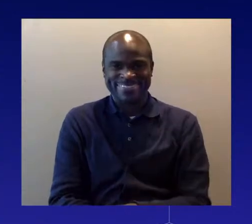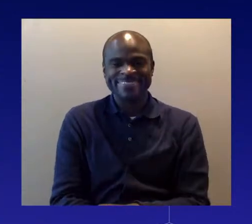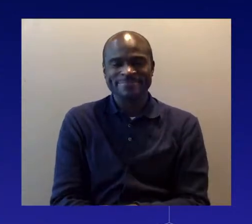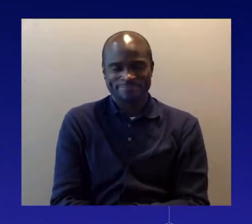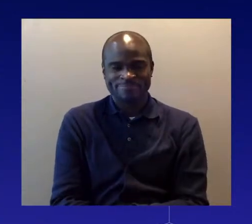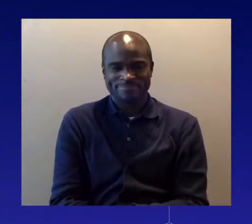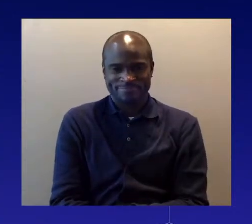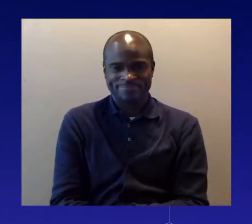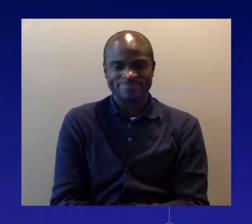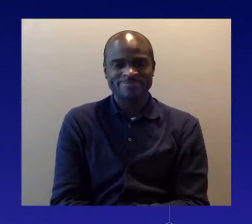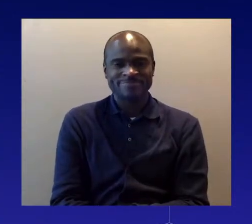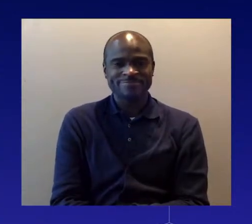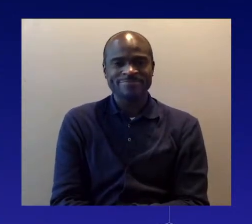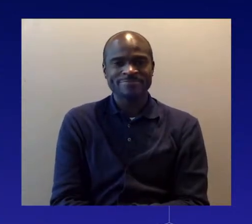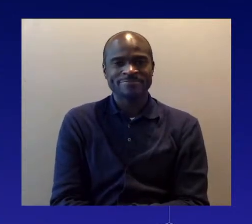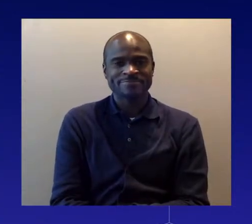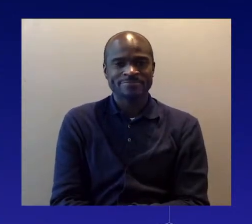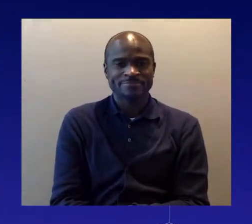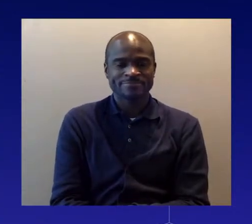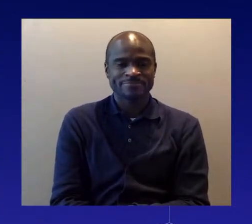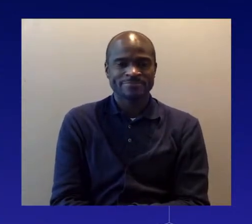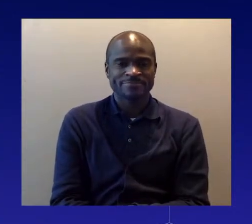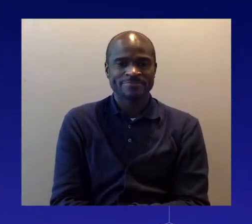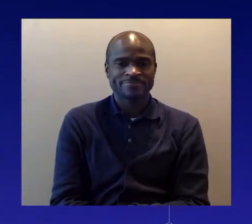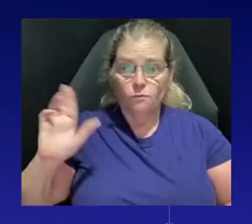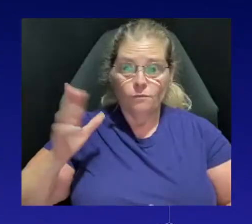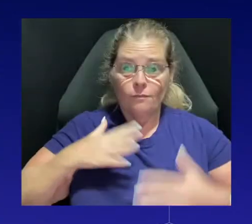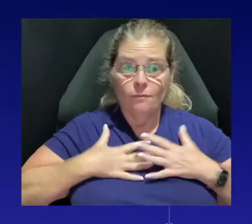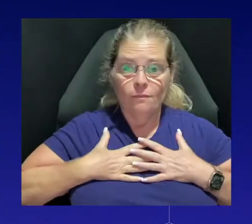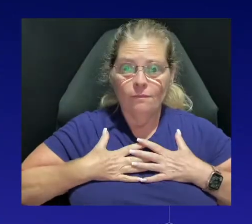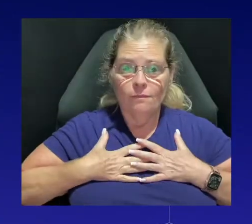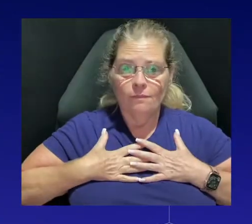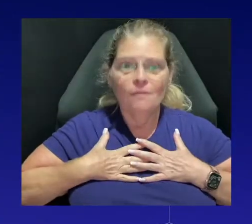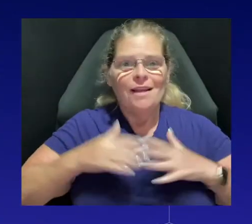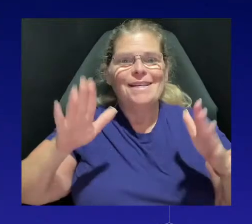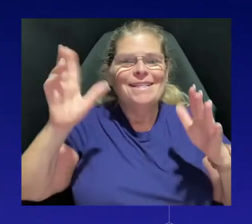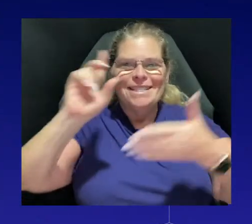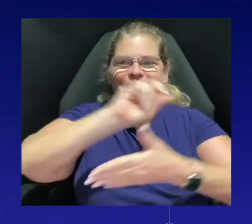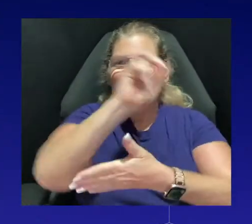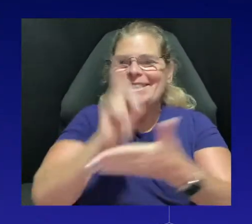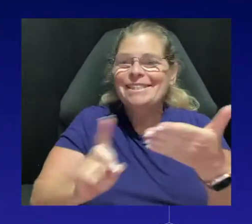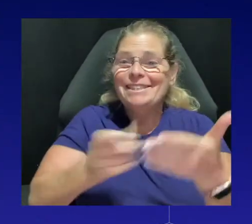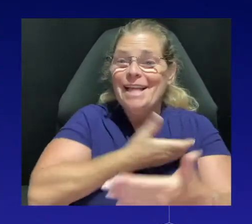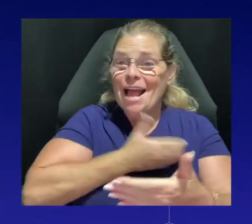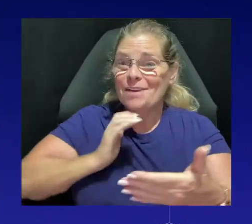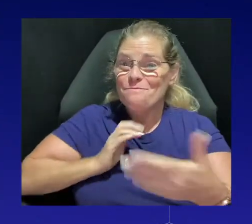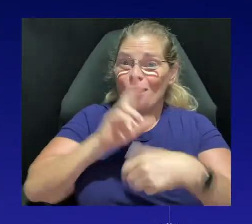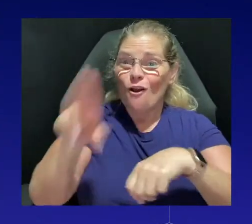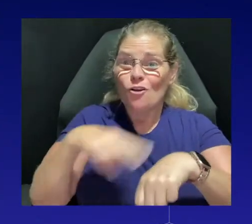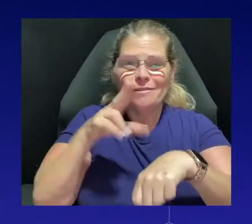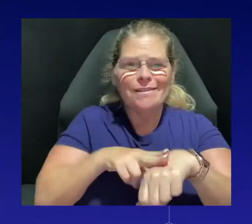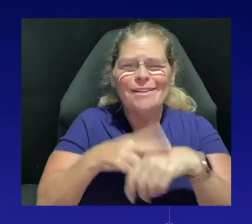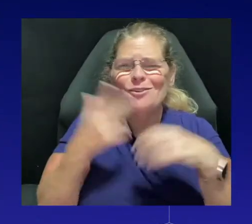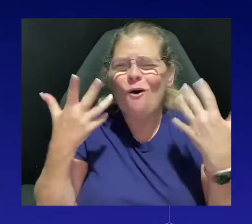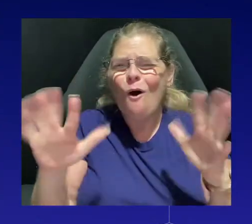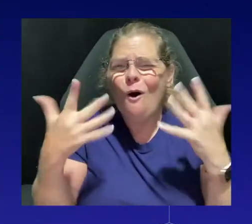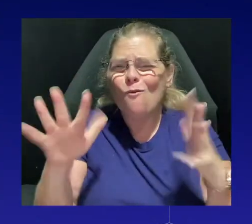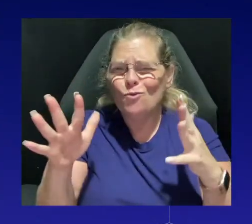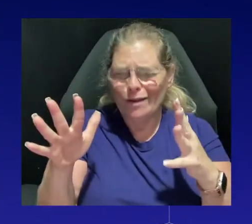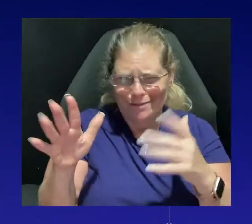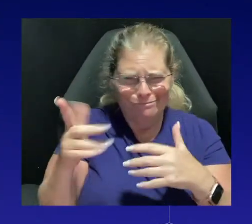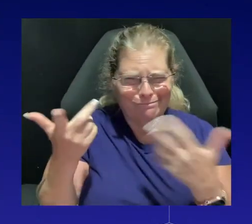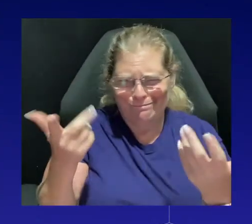equity has not normally been in the design of our nation. In fact, if you read the founding document, it is absolutely not in the